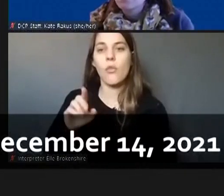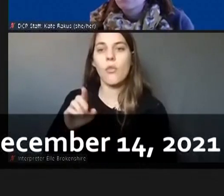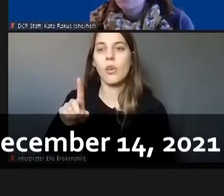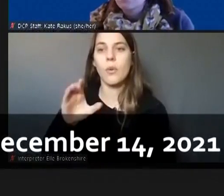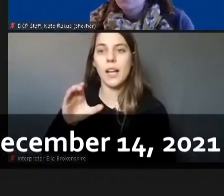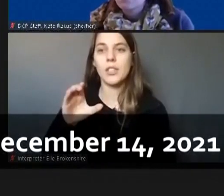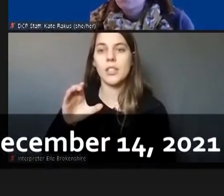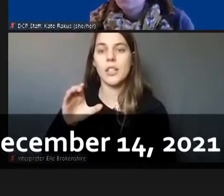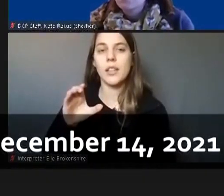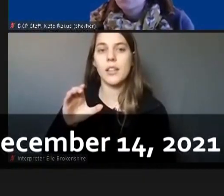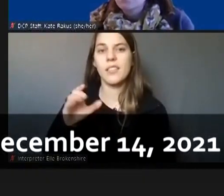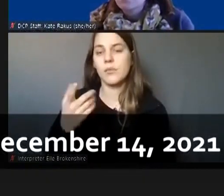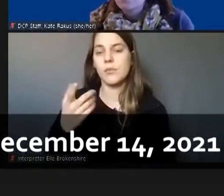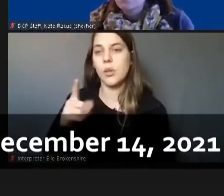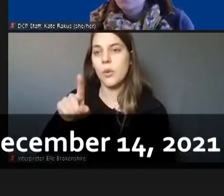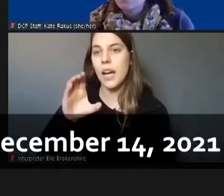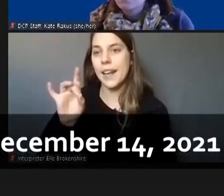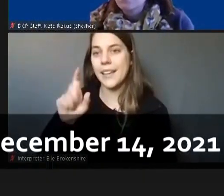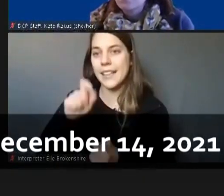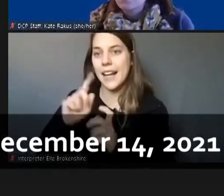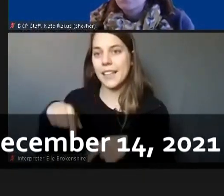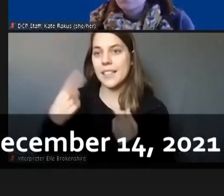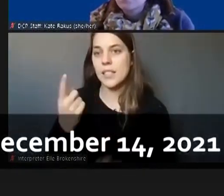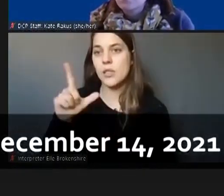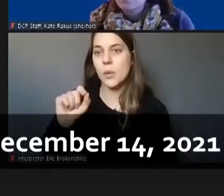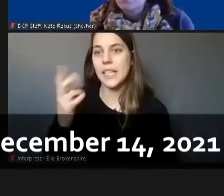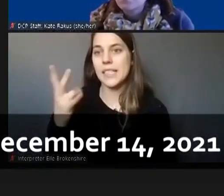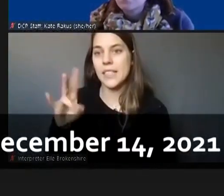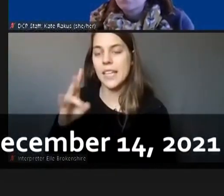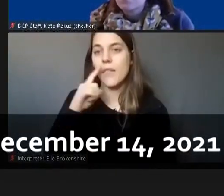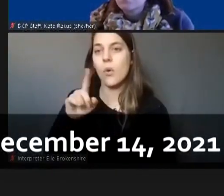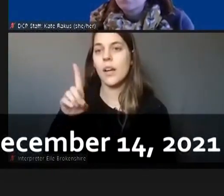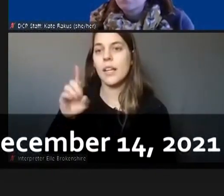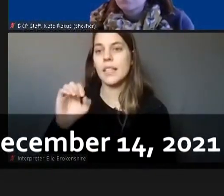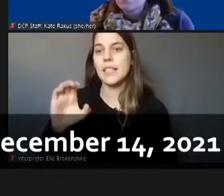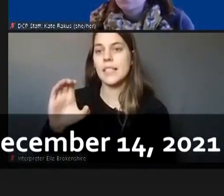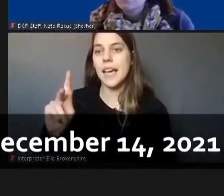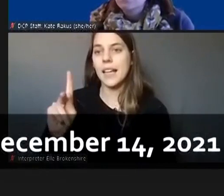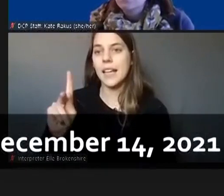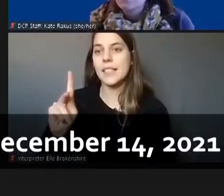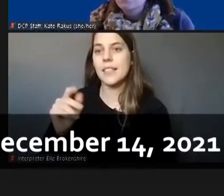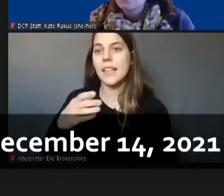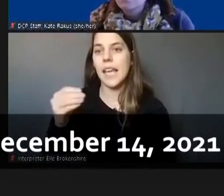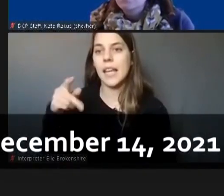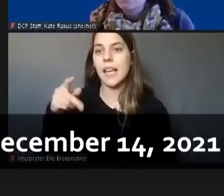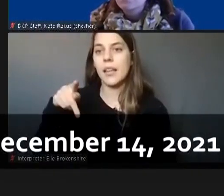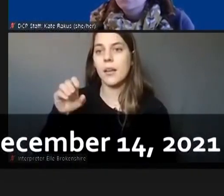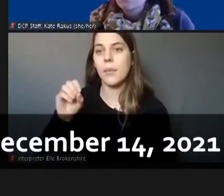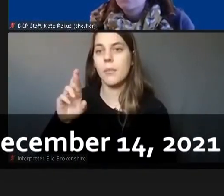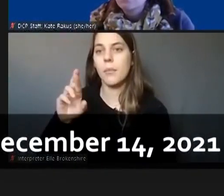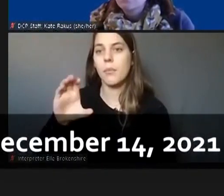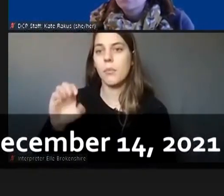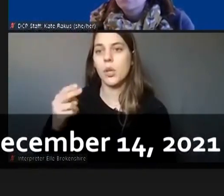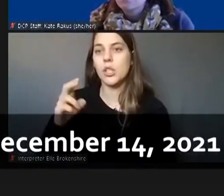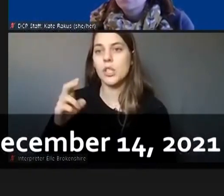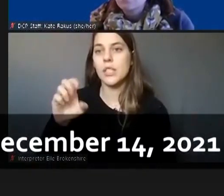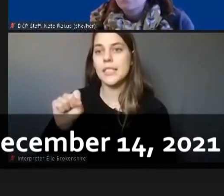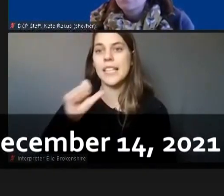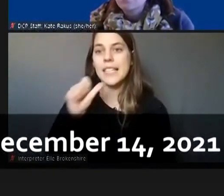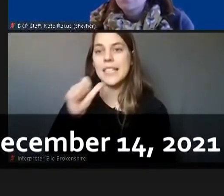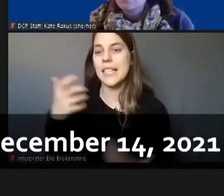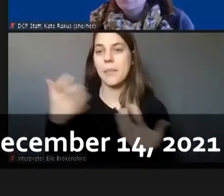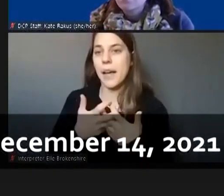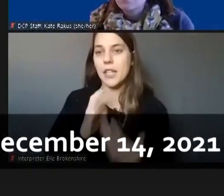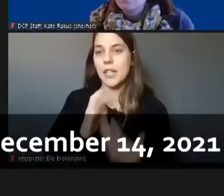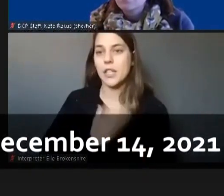since 2017 for decks and porches that didn't meet the code's existing standards for accessory structures